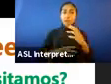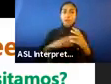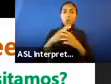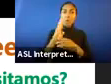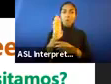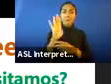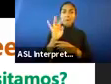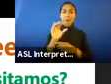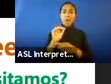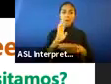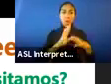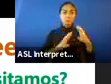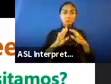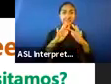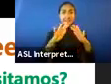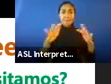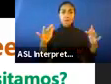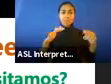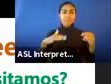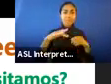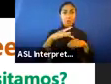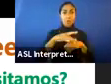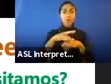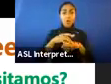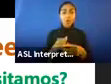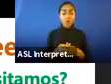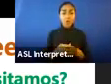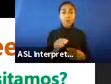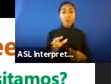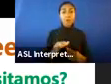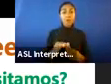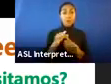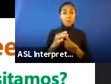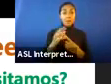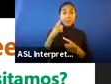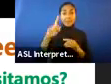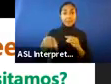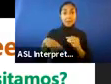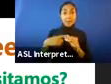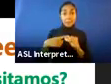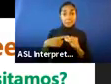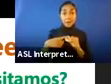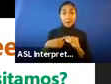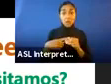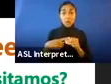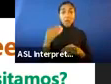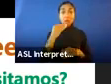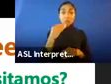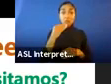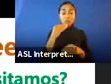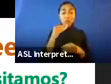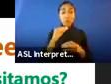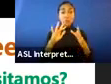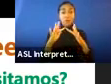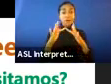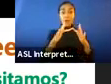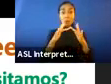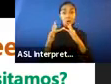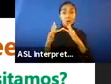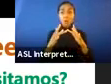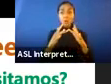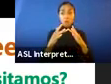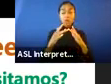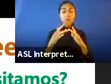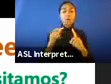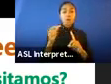Similarly, thinking about peasant food webs and how this overlaps, peasant and Indigenous food webs overlaps with that